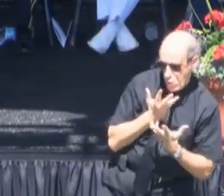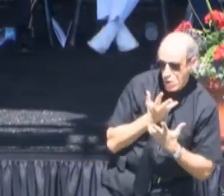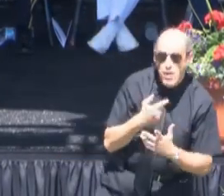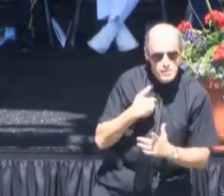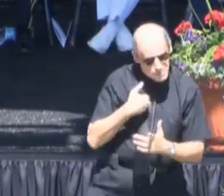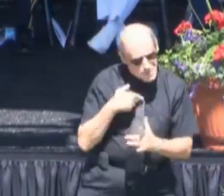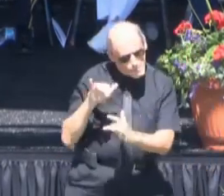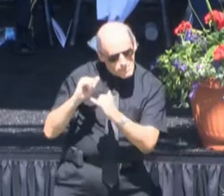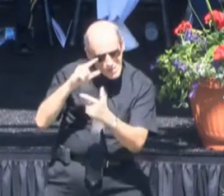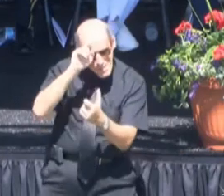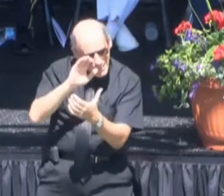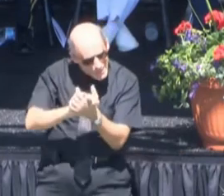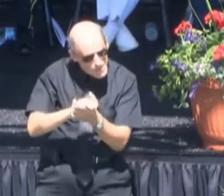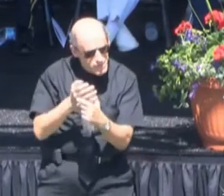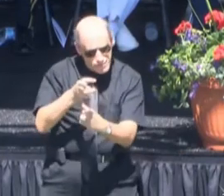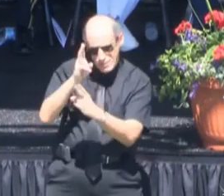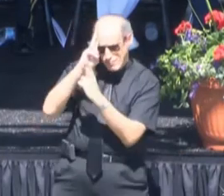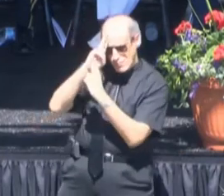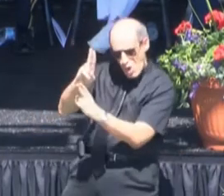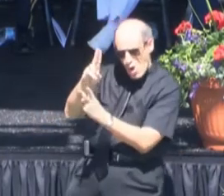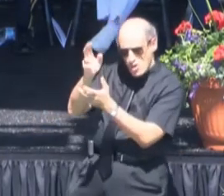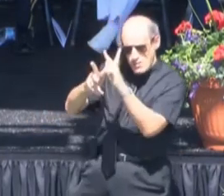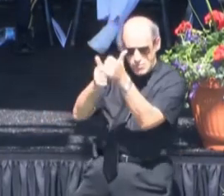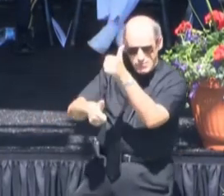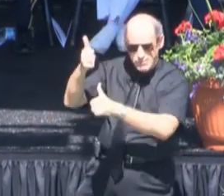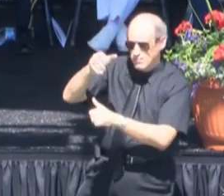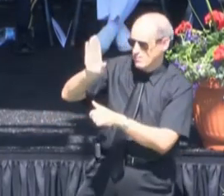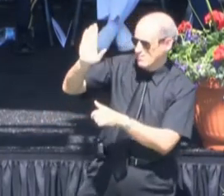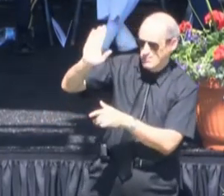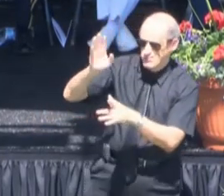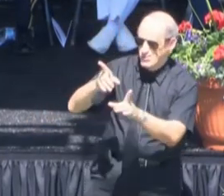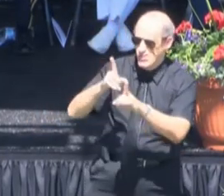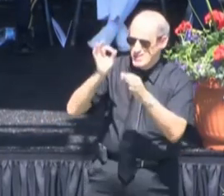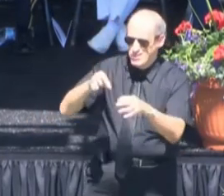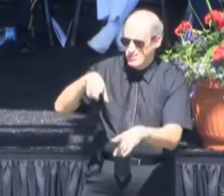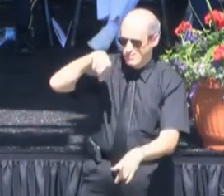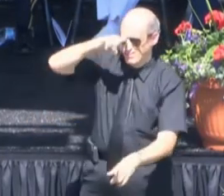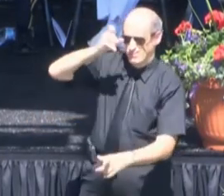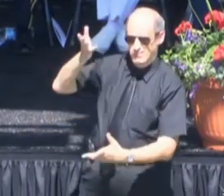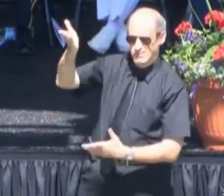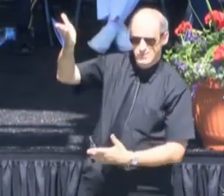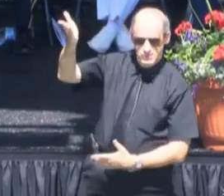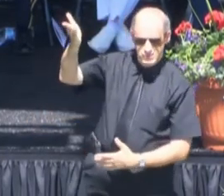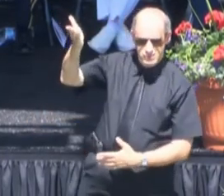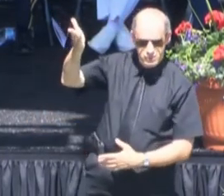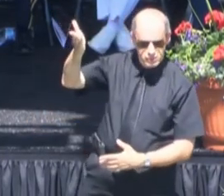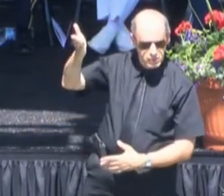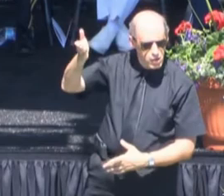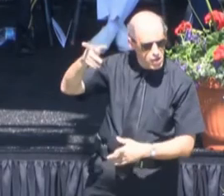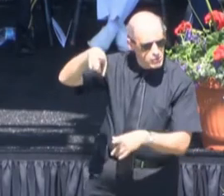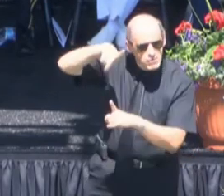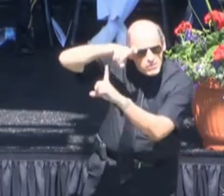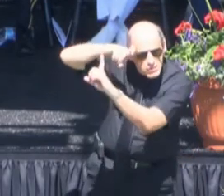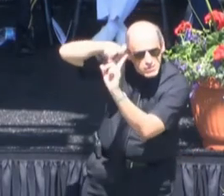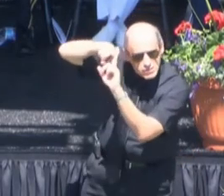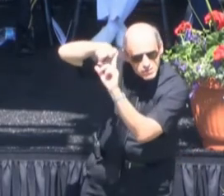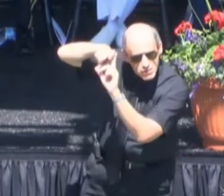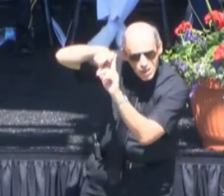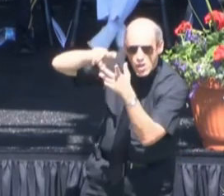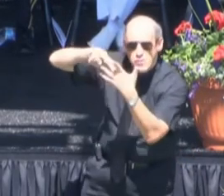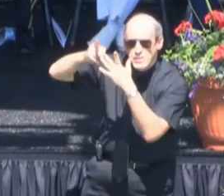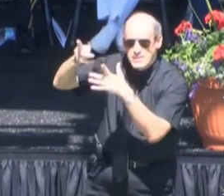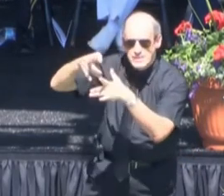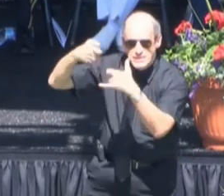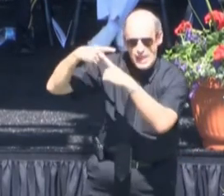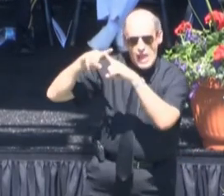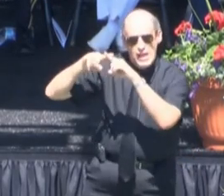too believe we all owe it to our superiors to question their decisions if necessary. Questioning decisions holds leaders